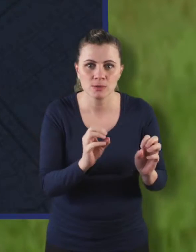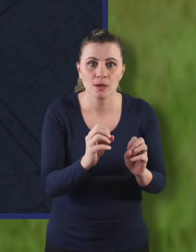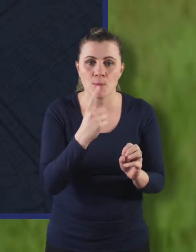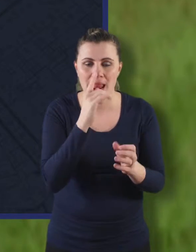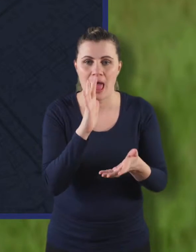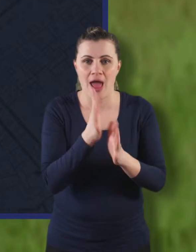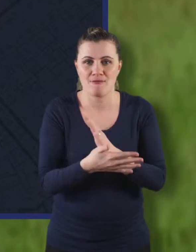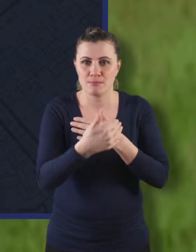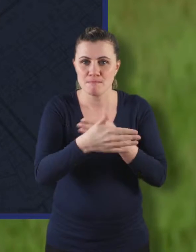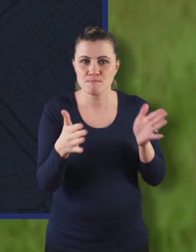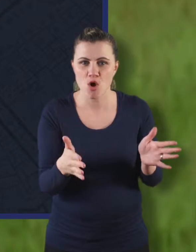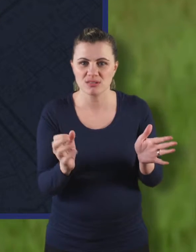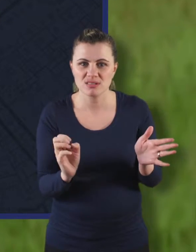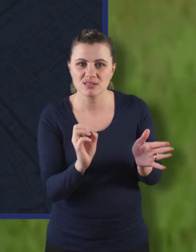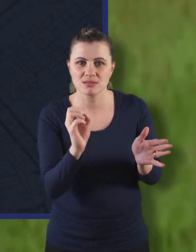archives.